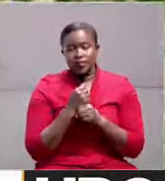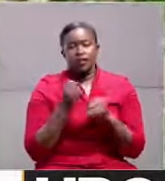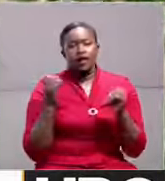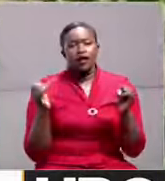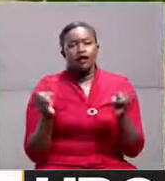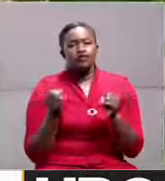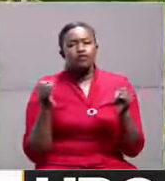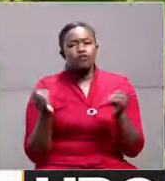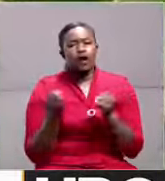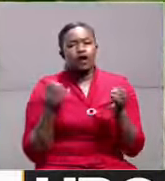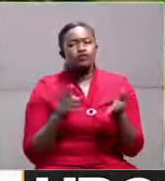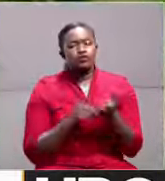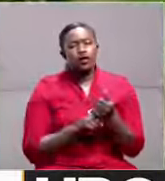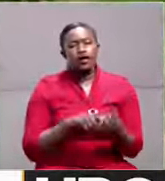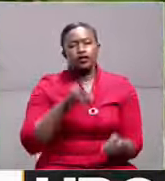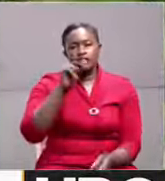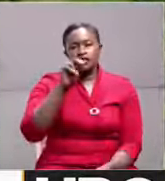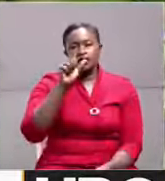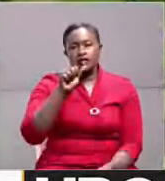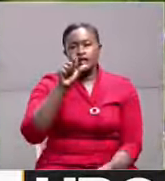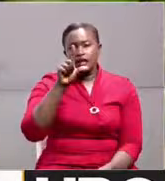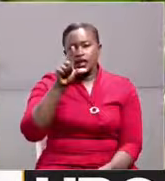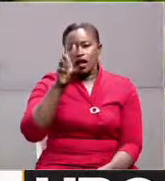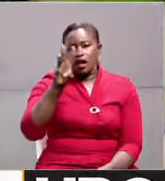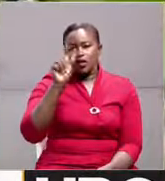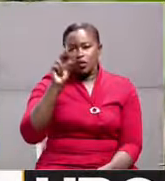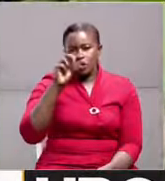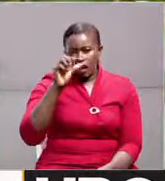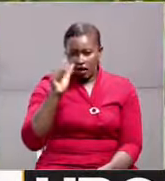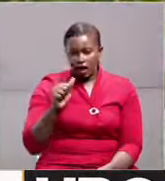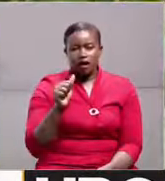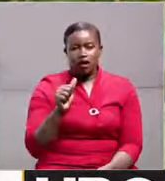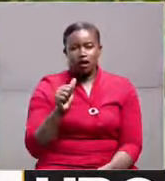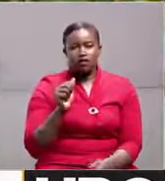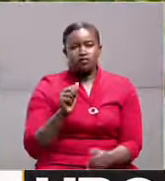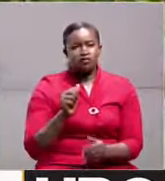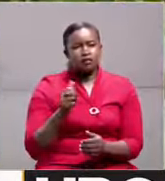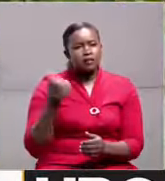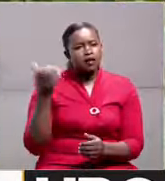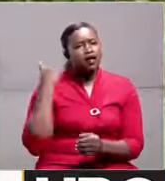Try to get Narwanga when she was representing the other day.